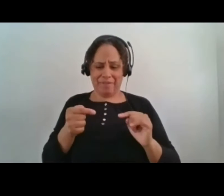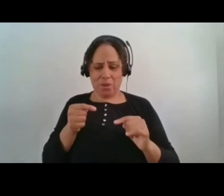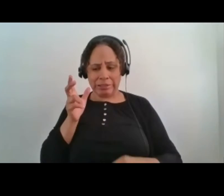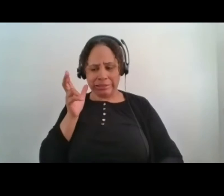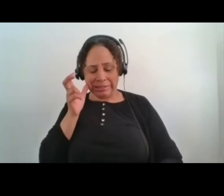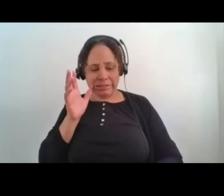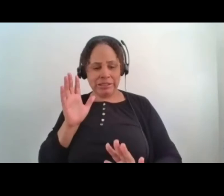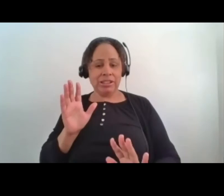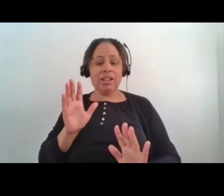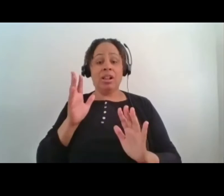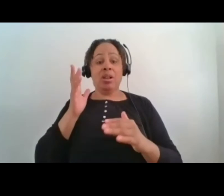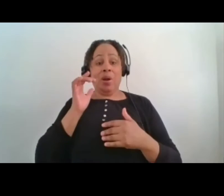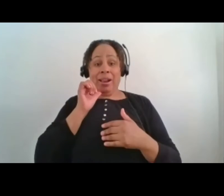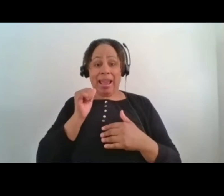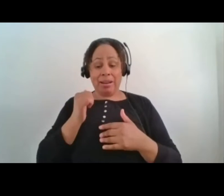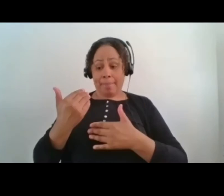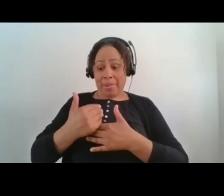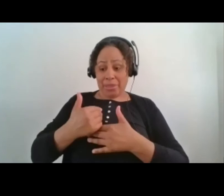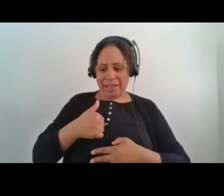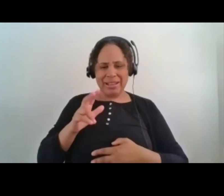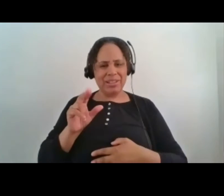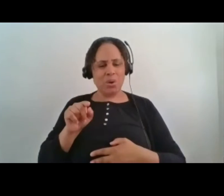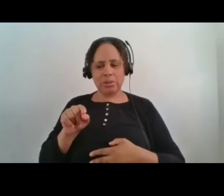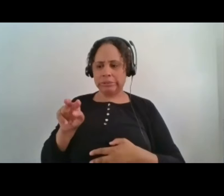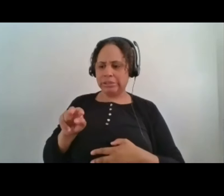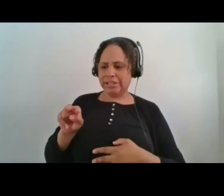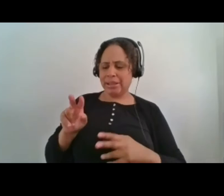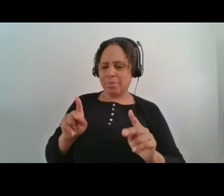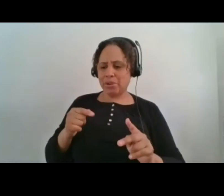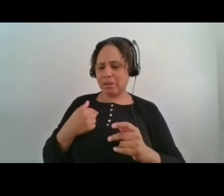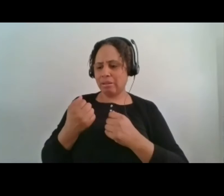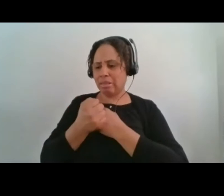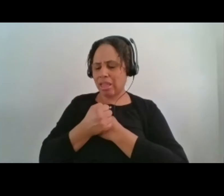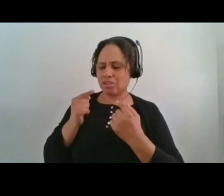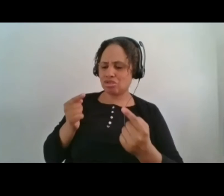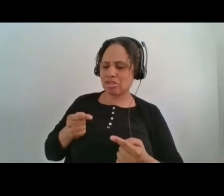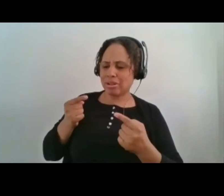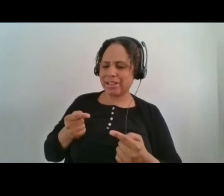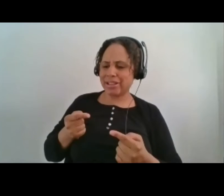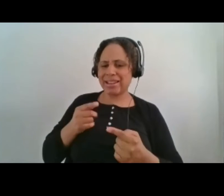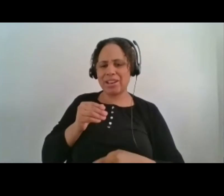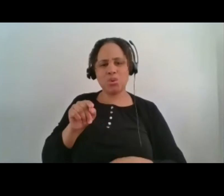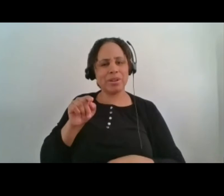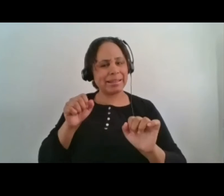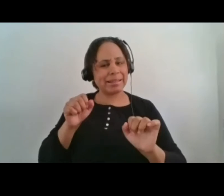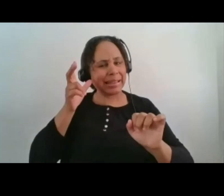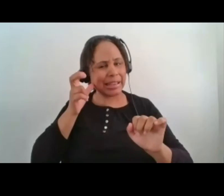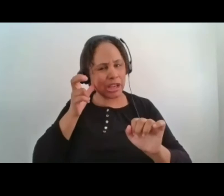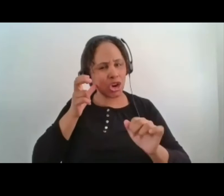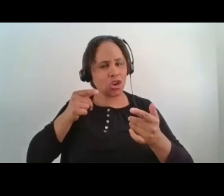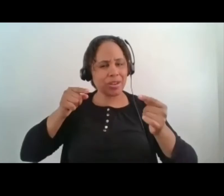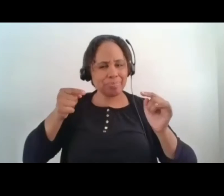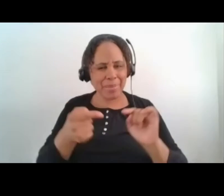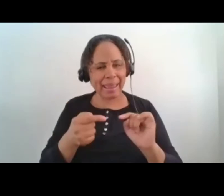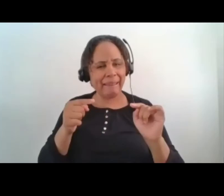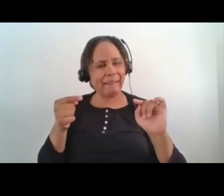it's a nuisance, but because someone you love is struggling, and you hear the pain in their struggle. Some of the things